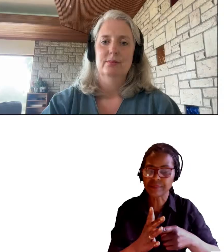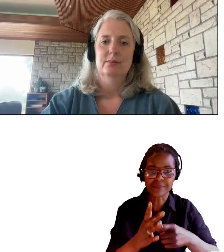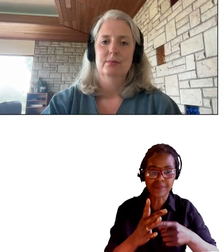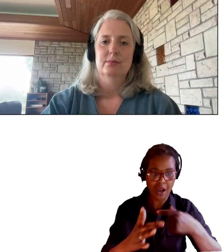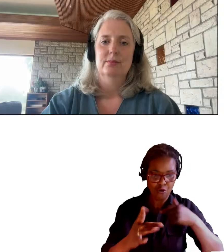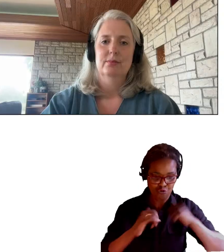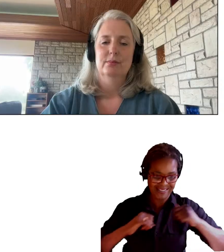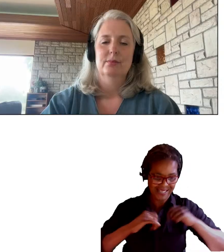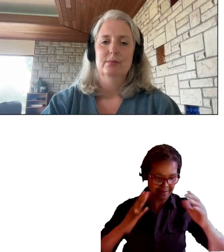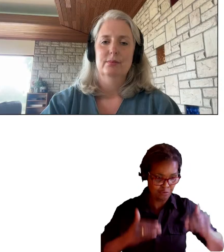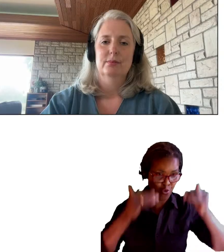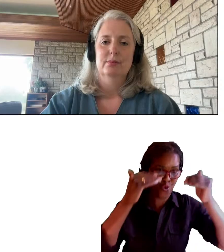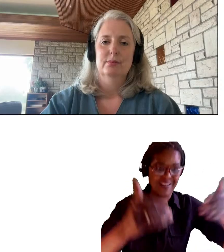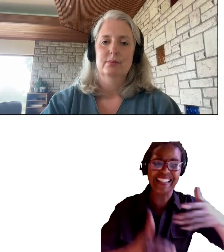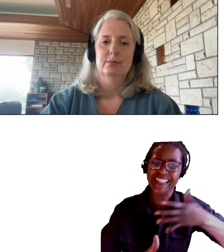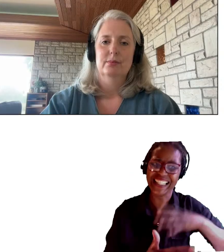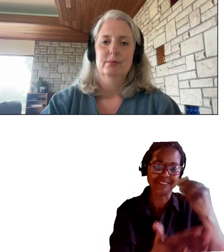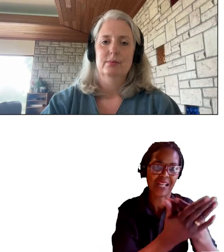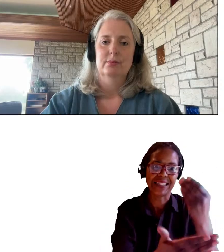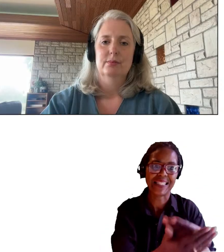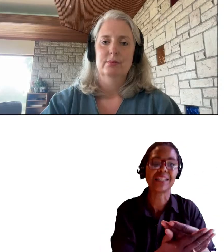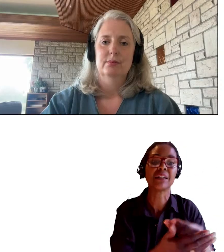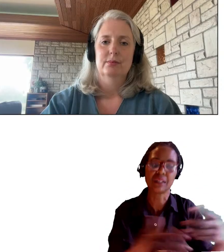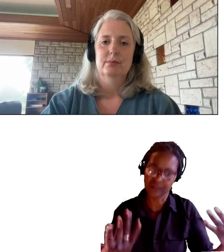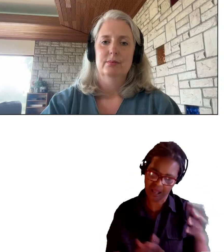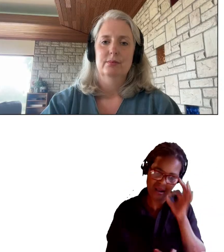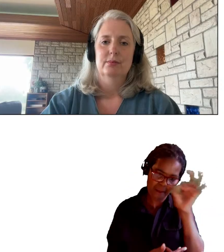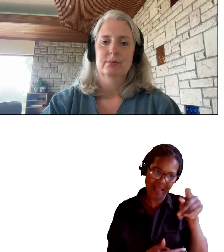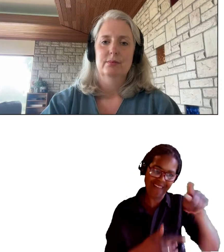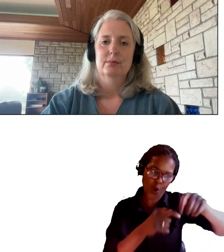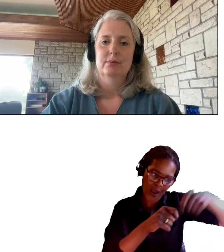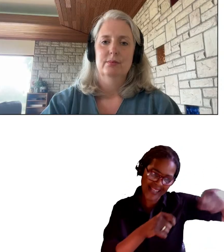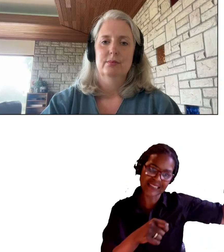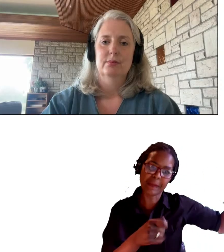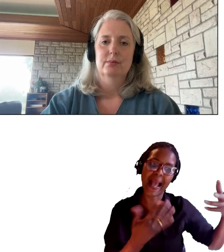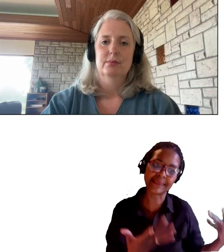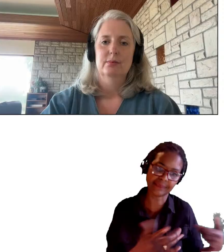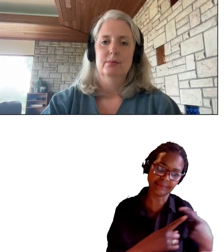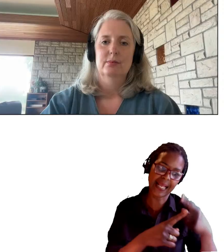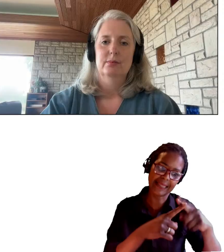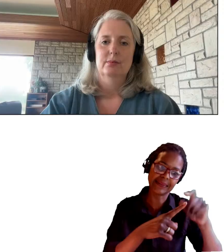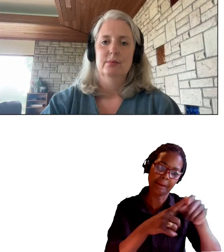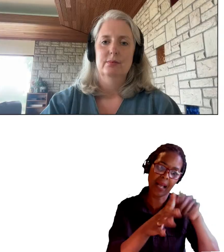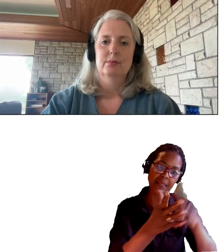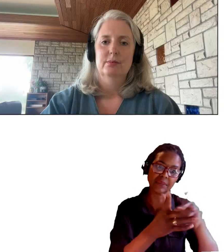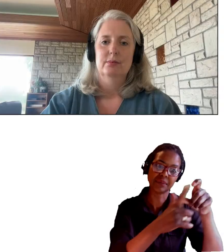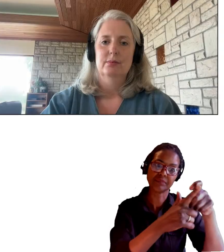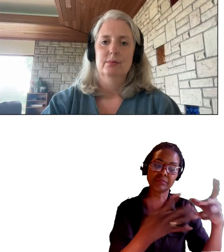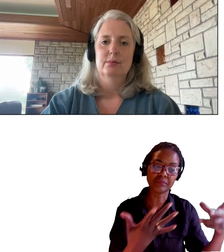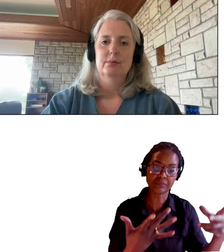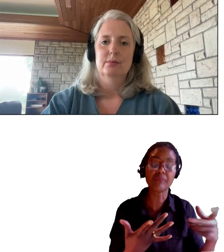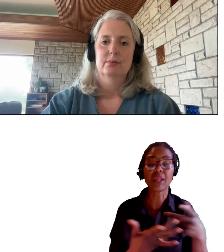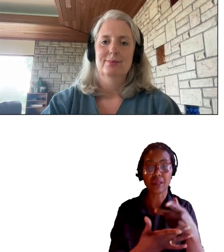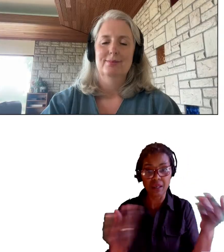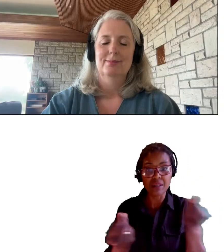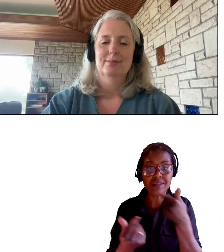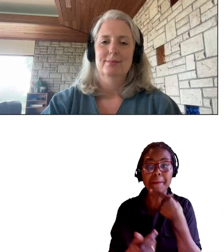stage? And, you know, there are people that you can talk to about their projects and, you